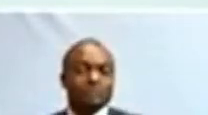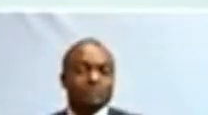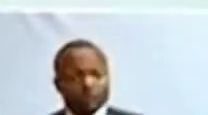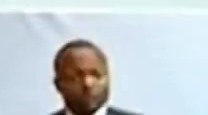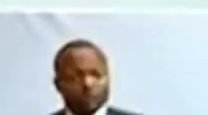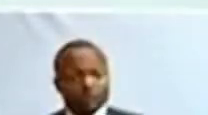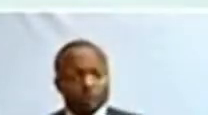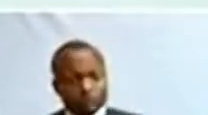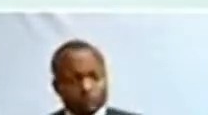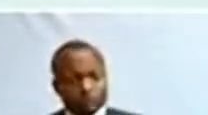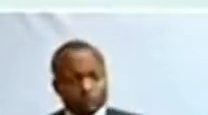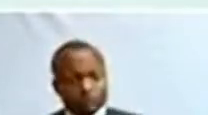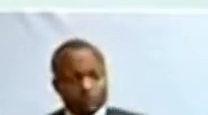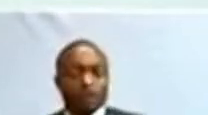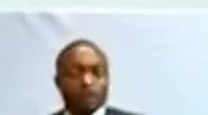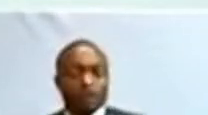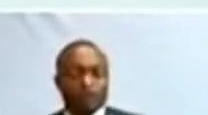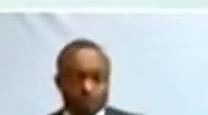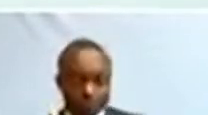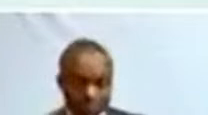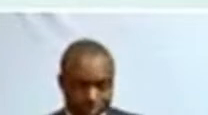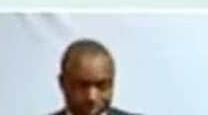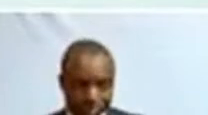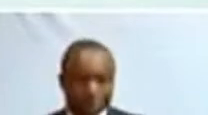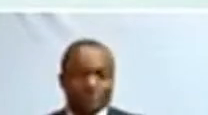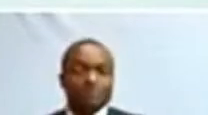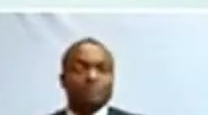that you were claiming.